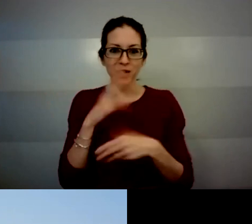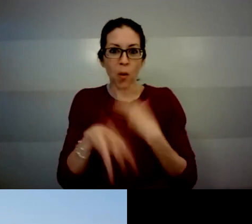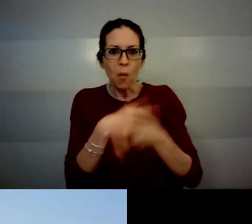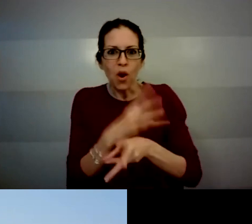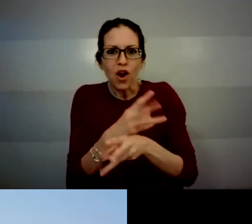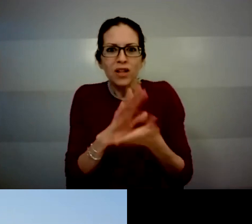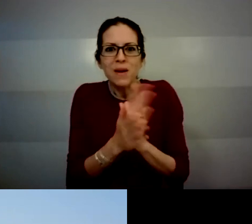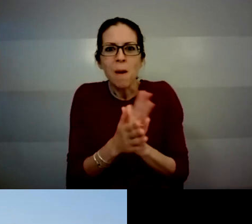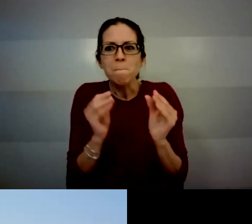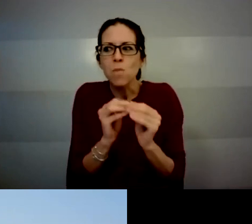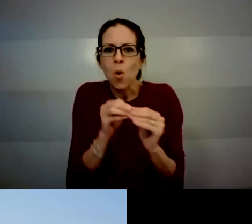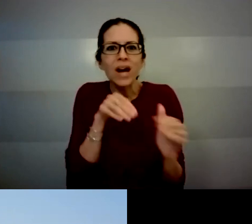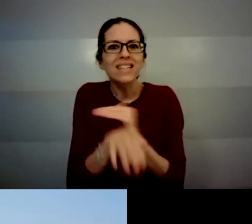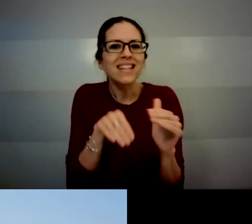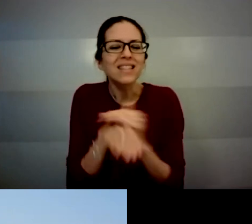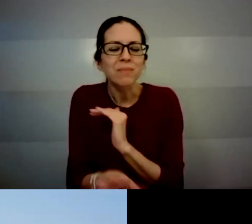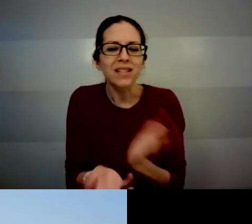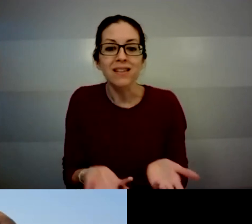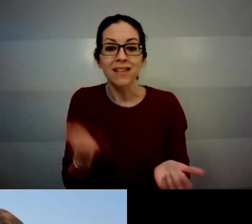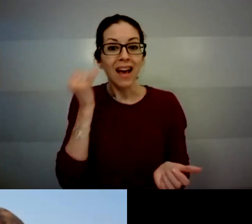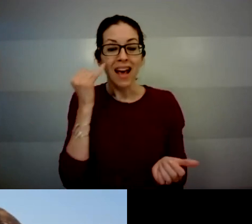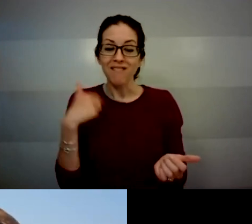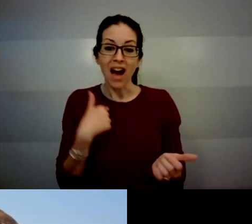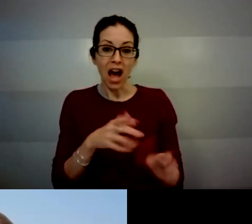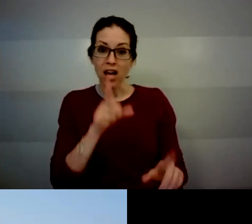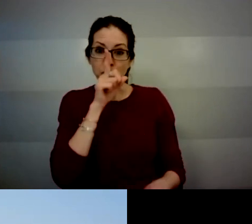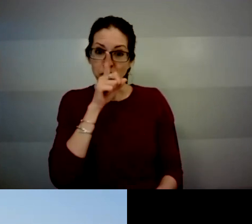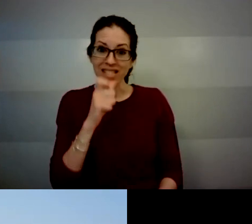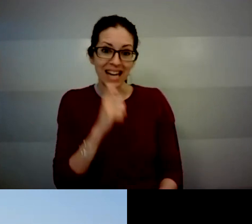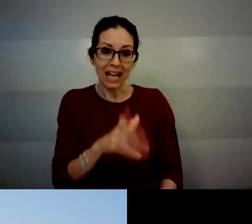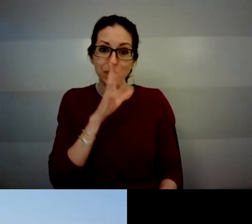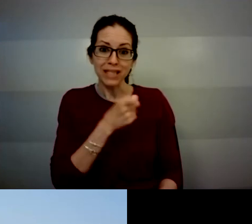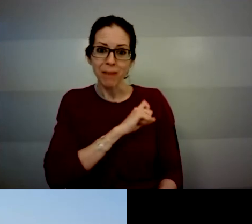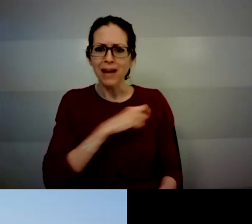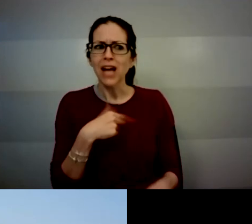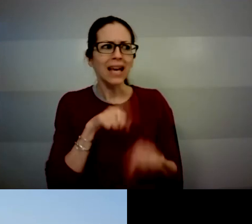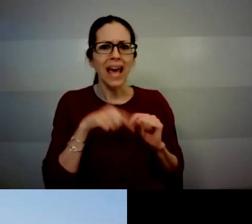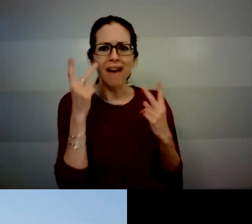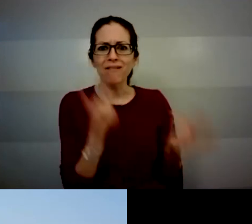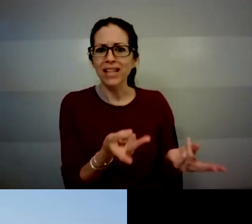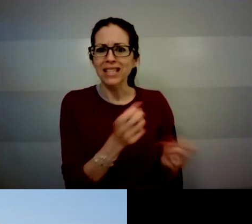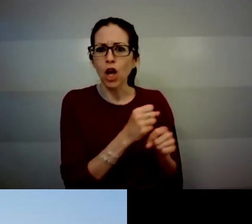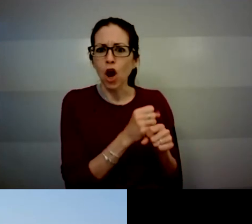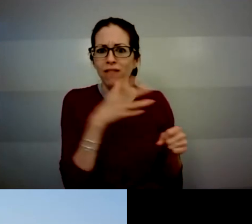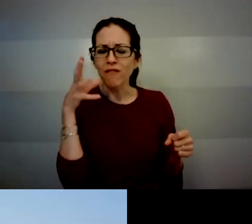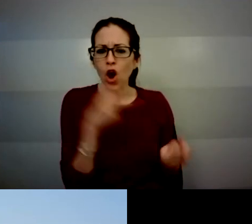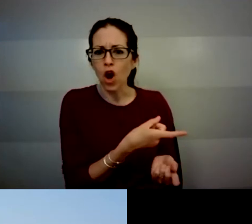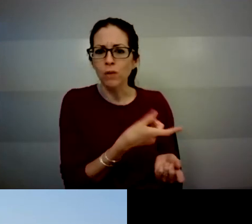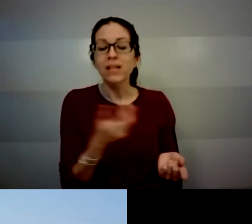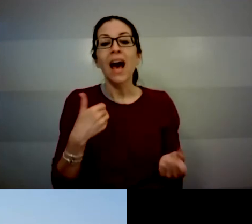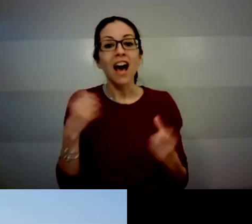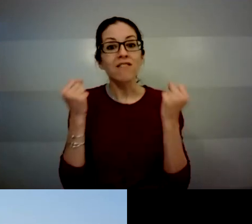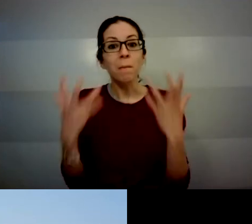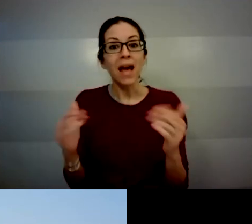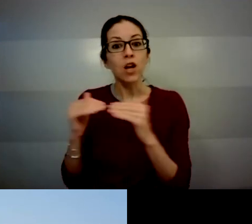you. So I wouldn't be able to work with migratory birds on coffee farms if I didn't speak Spanish. And I have a lot of colleagues that work in